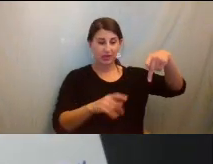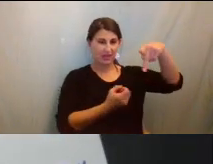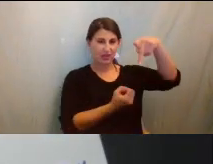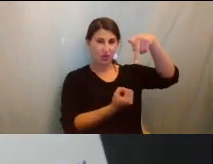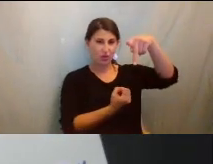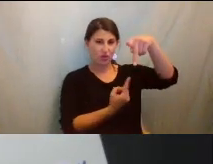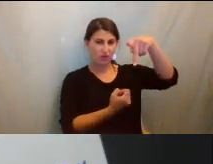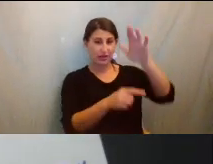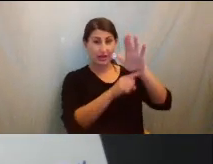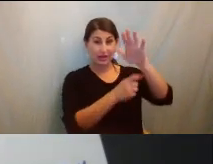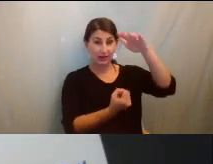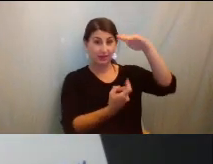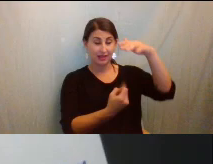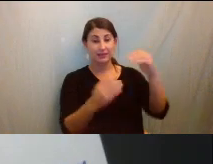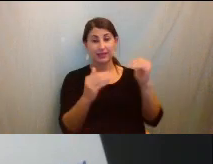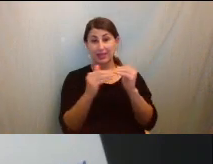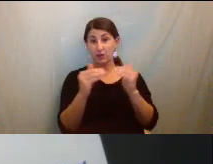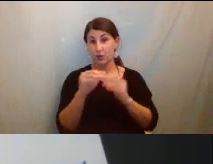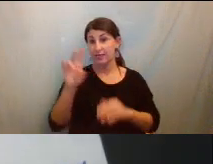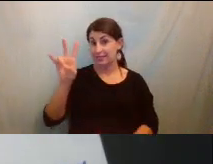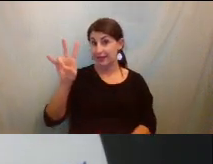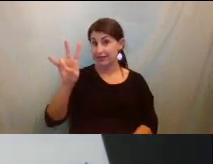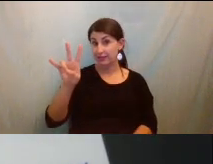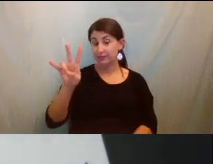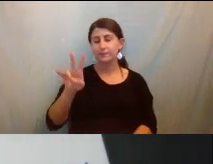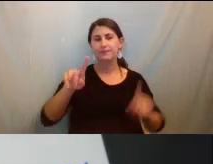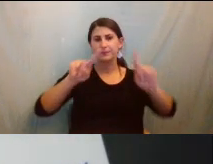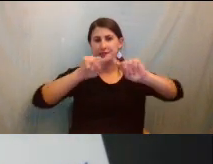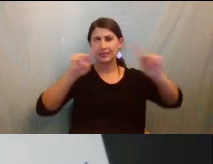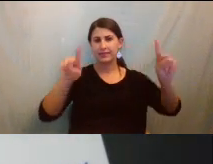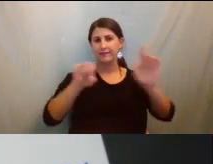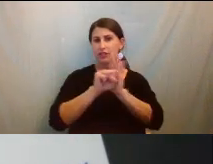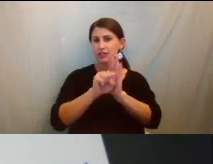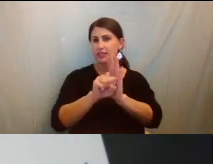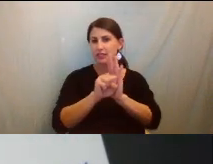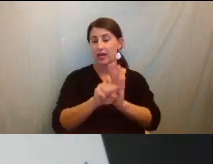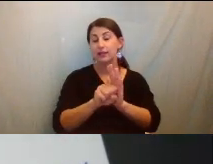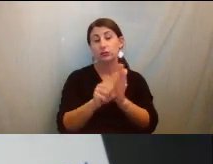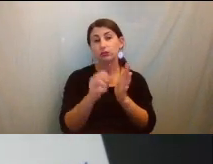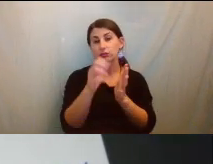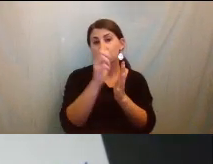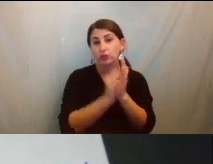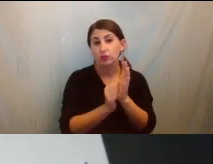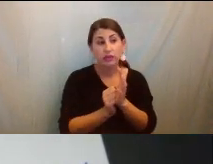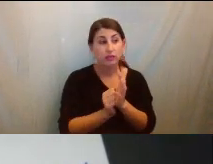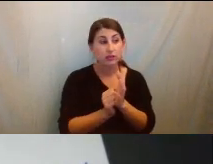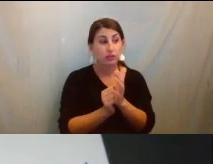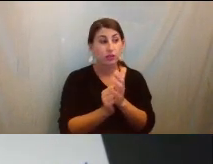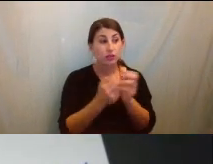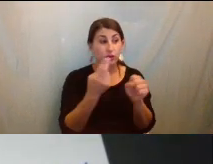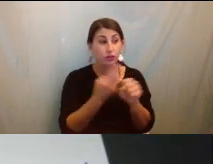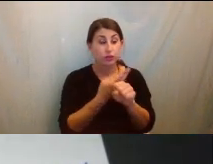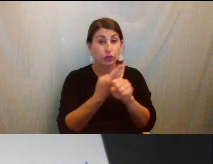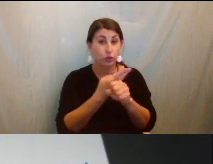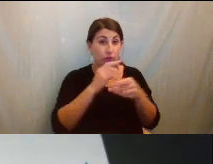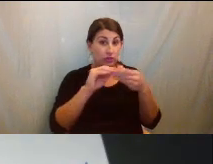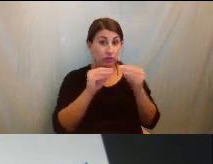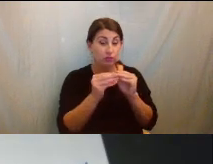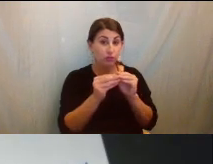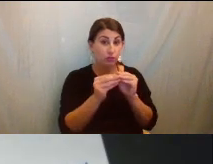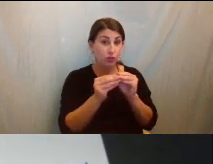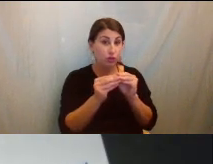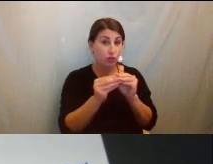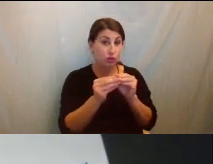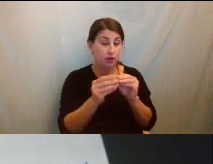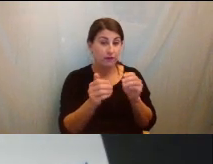p over negative 11 equals 7. They're different signs, so subtract. Take the sign of the